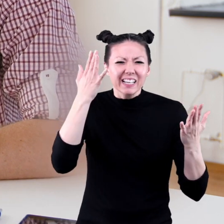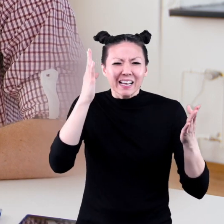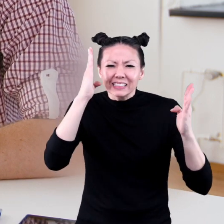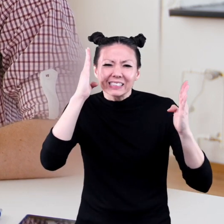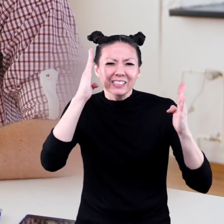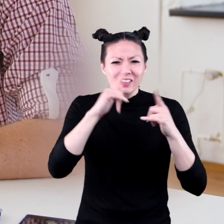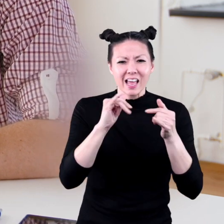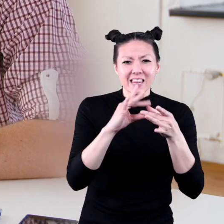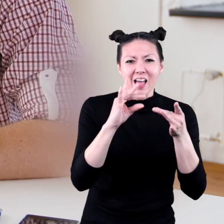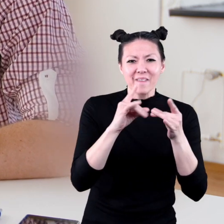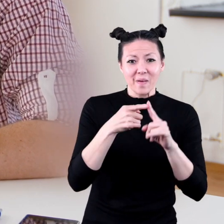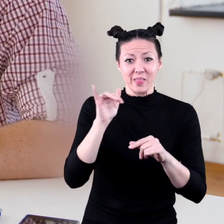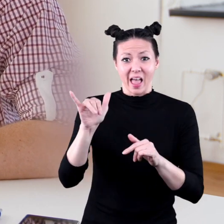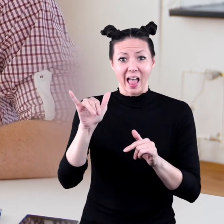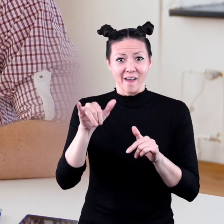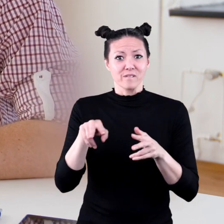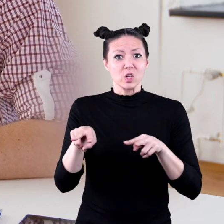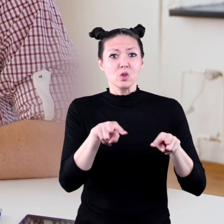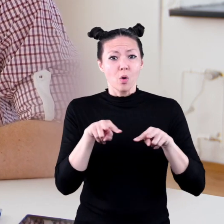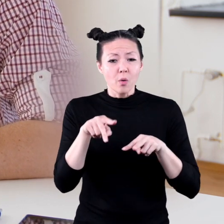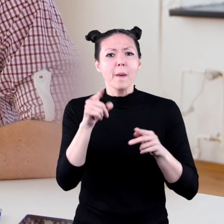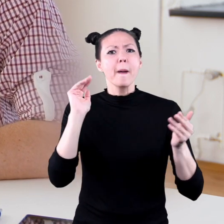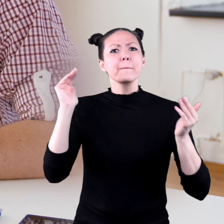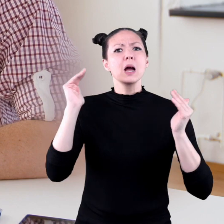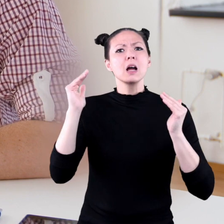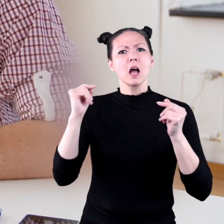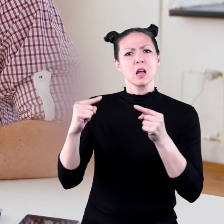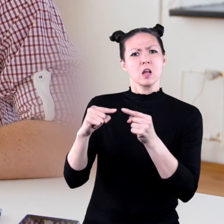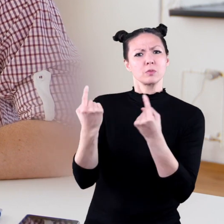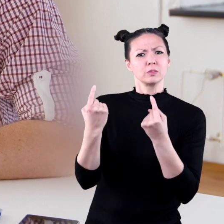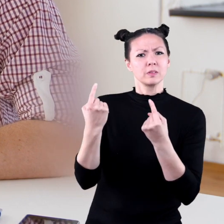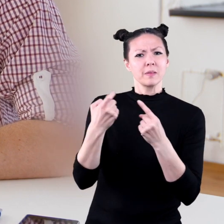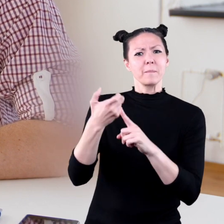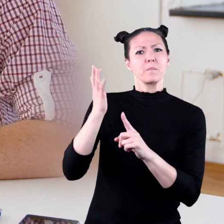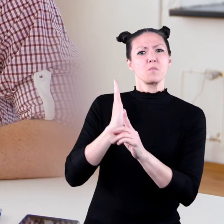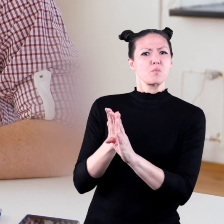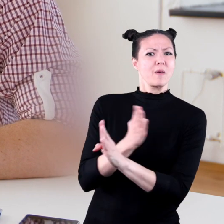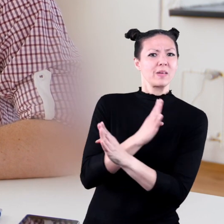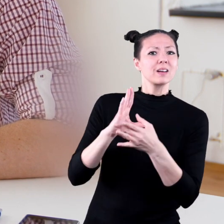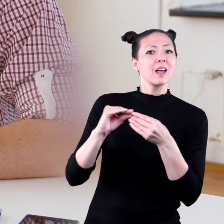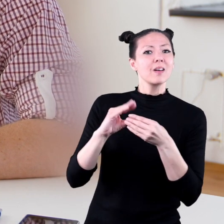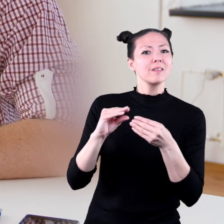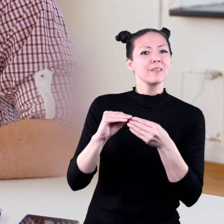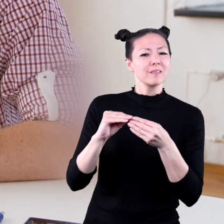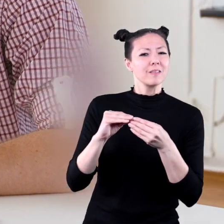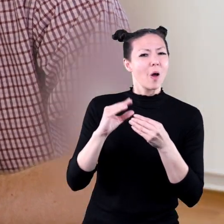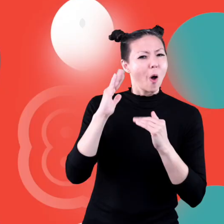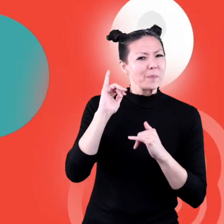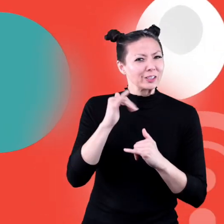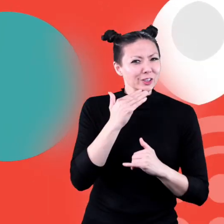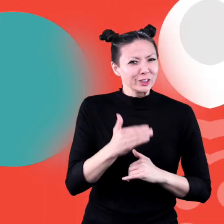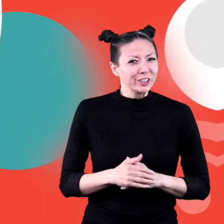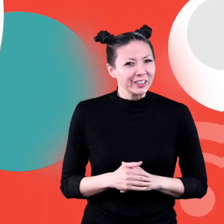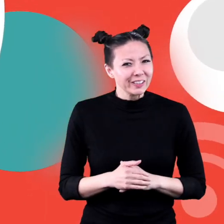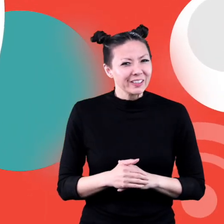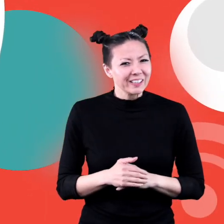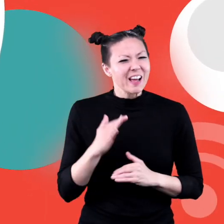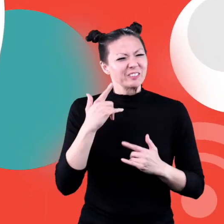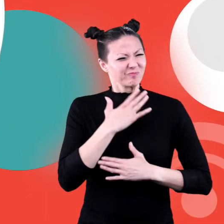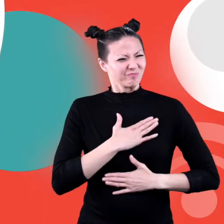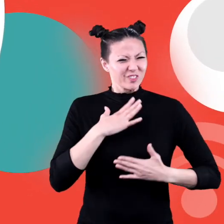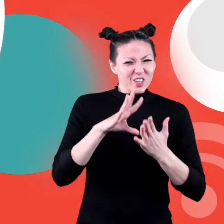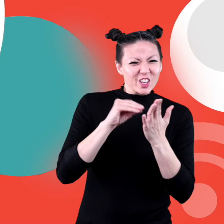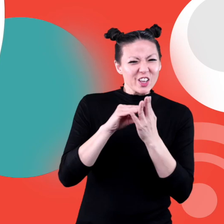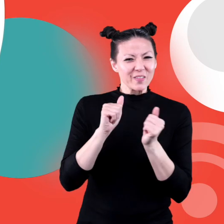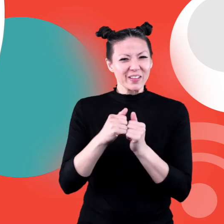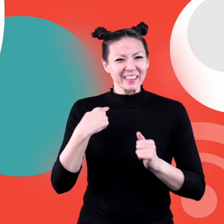to my narration from this video and compare and contrast it to my previous narrations. Hope it's as good. Hope you had fun learning